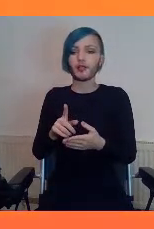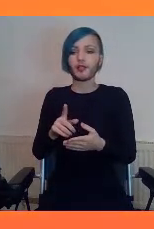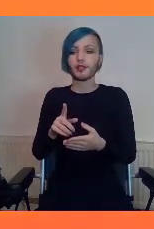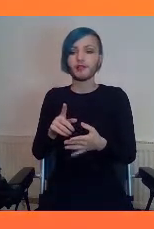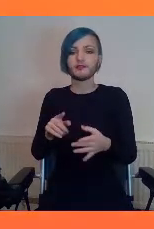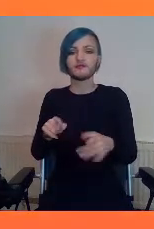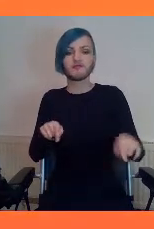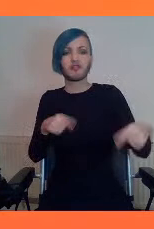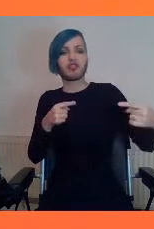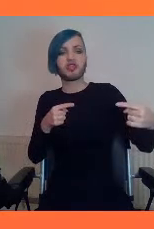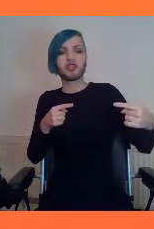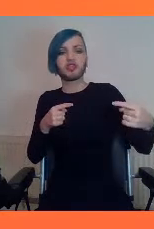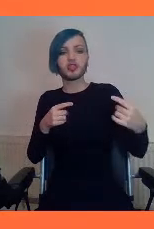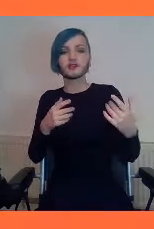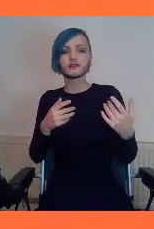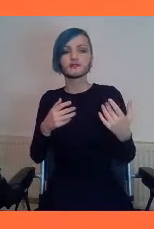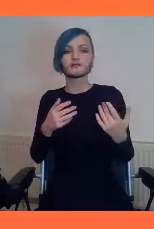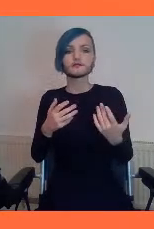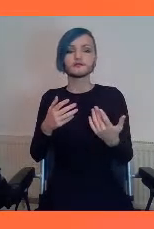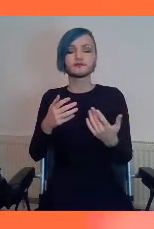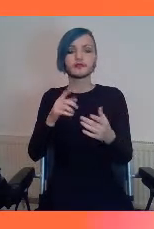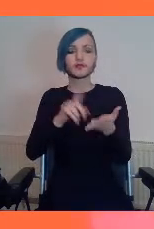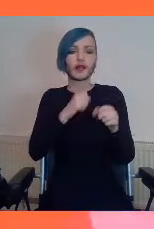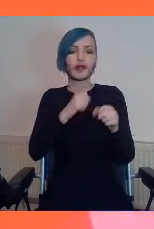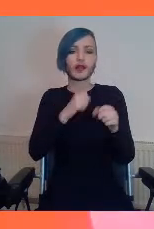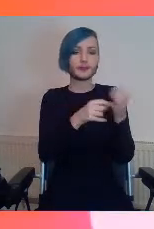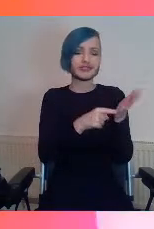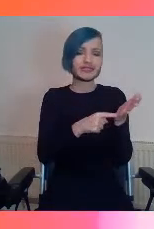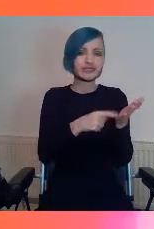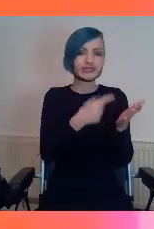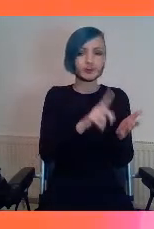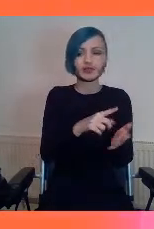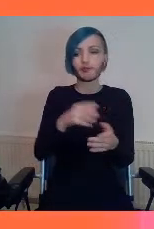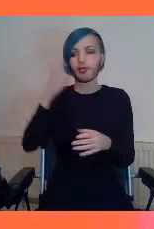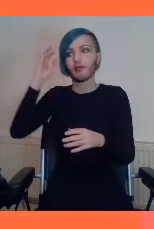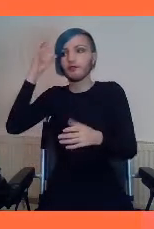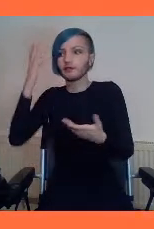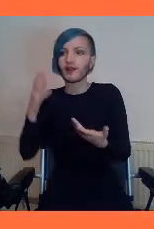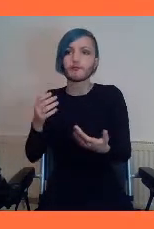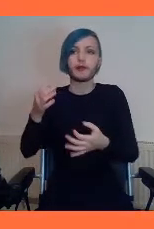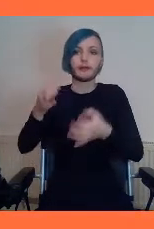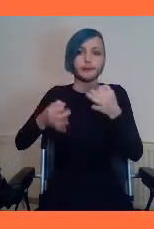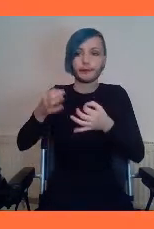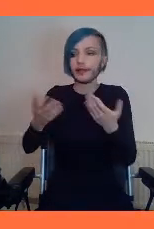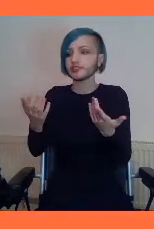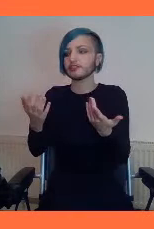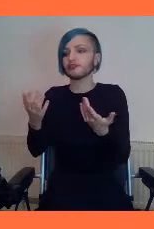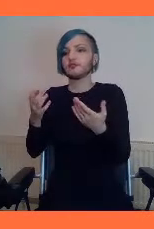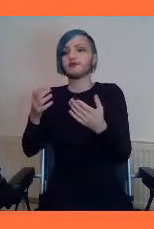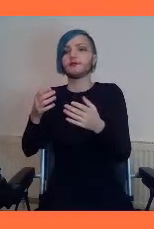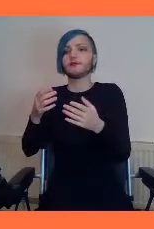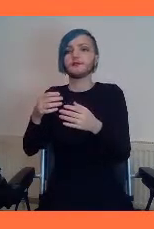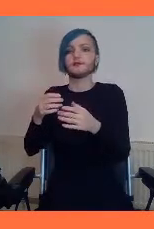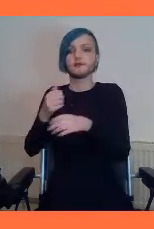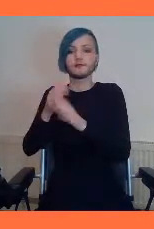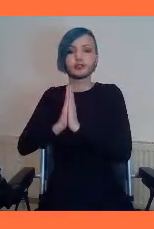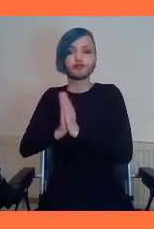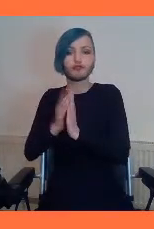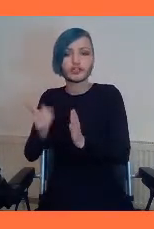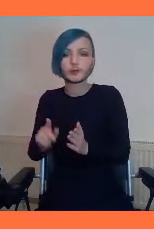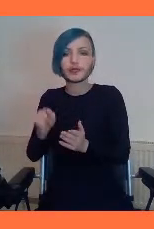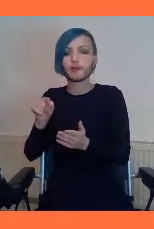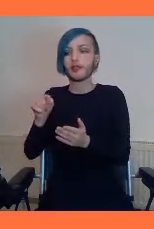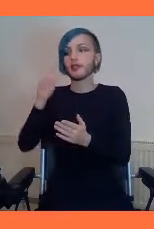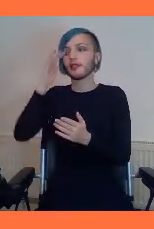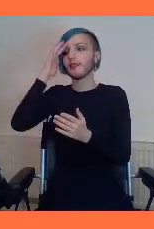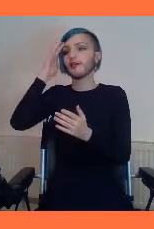the churches or the fascist groups that you've been talking about, they've got lots of activities. They're doing their own version of activism, let's just say,